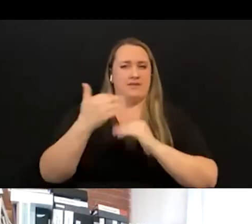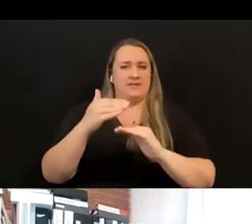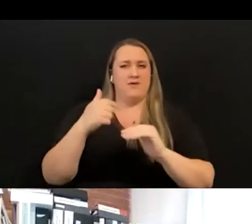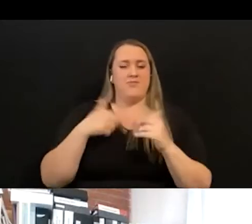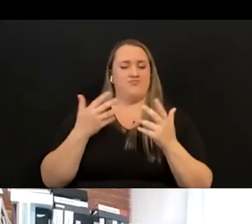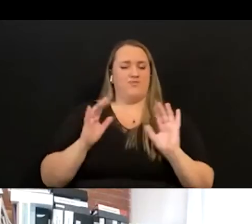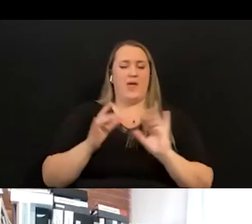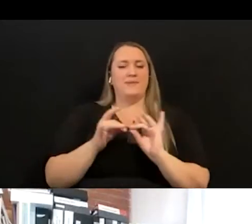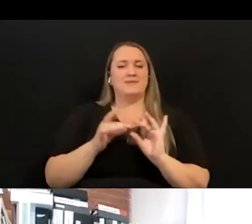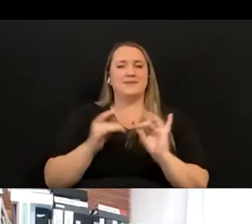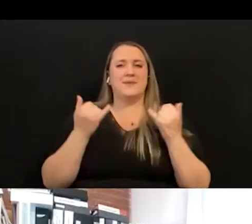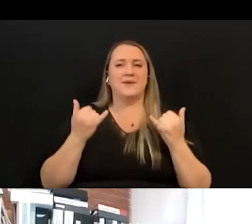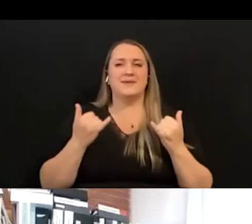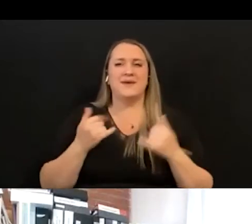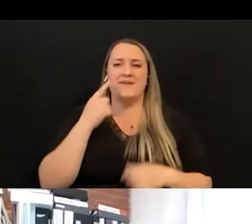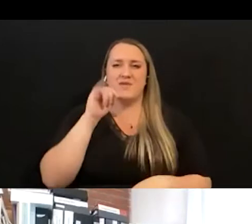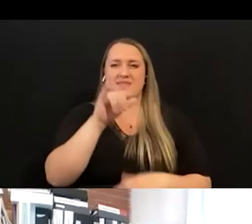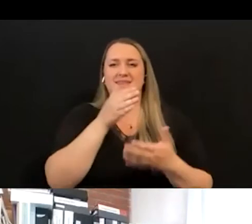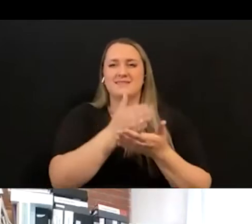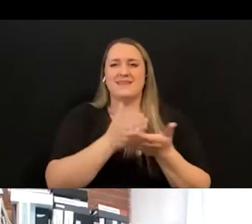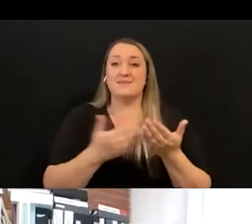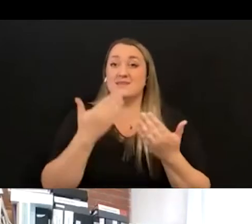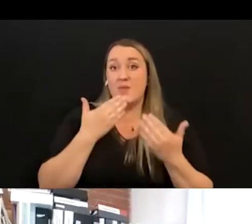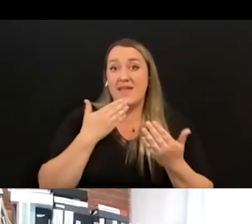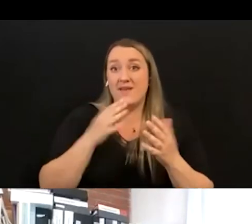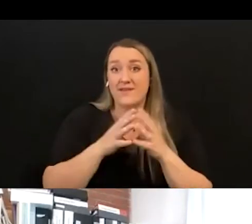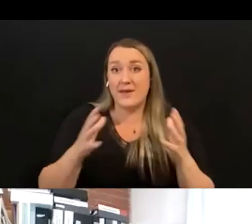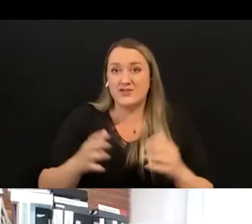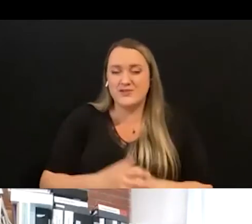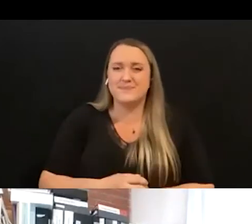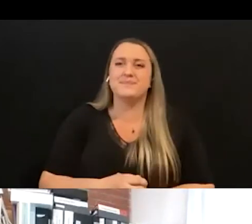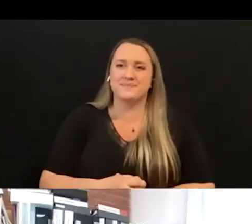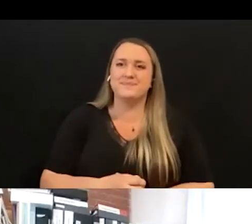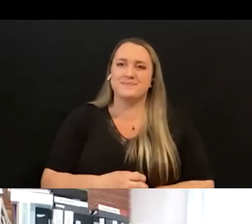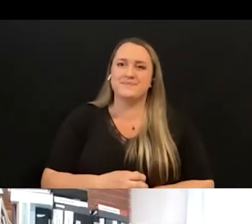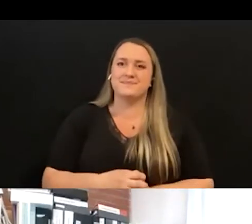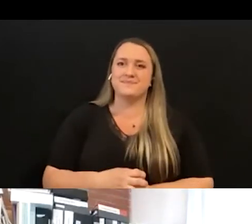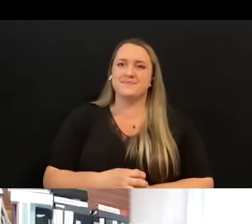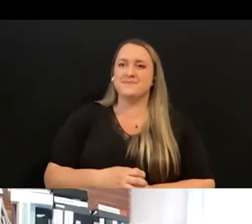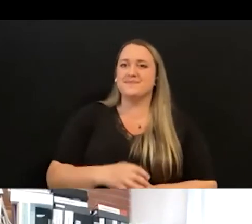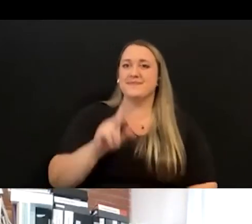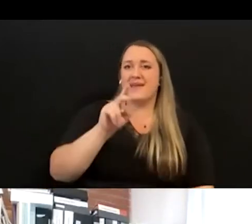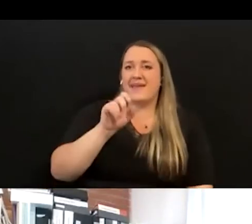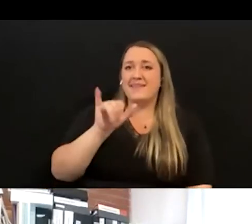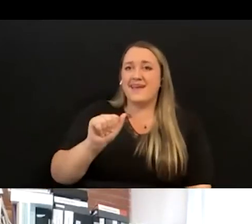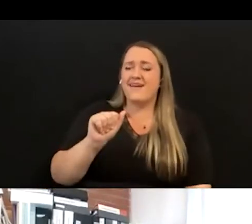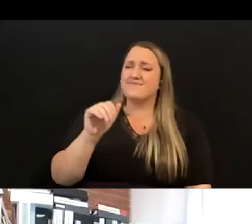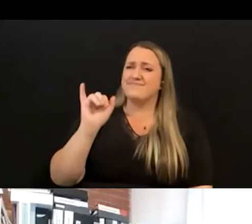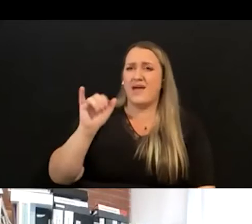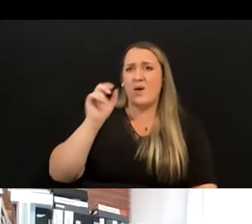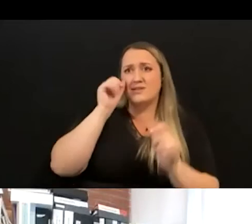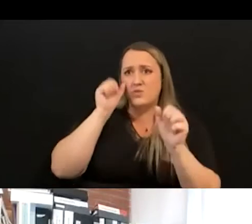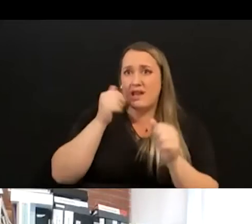say for that segment. So thank you very much. That was incredible, Fran. Thank you so much.